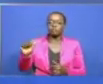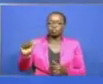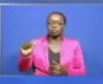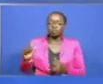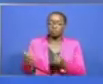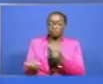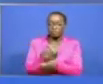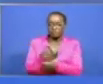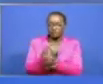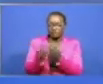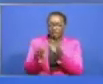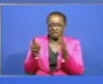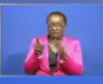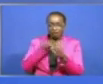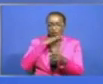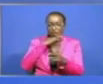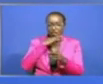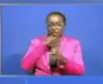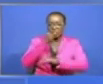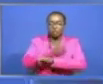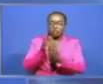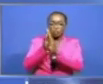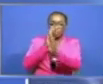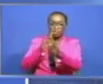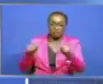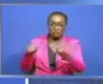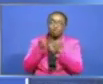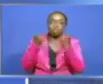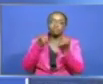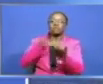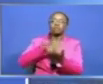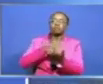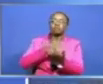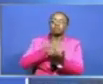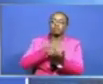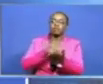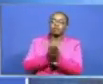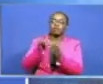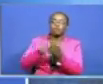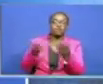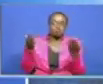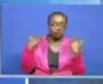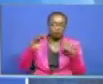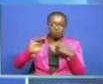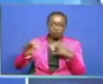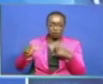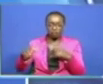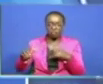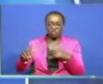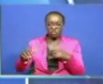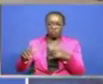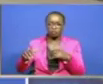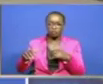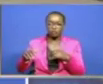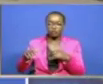death by whisker after their school bus was involved in an accident at Muirene area within Meru municipality. Now according to